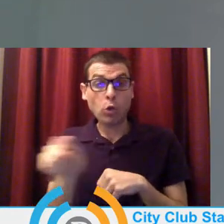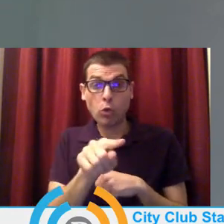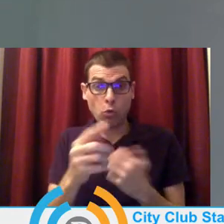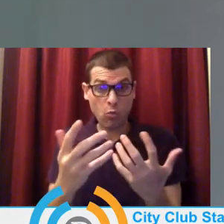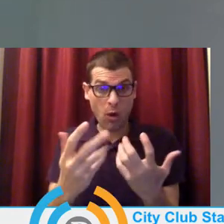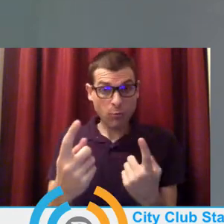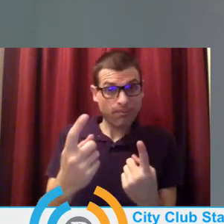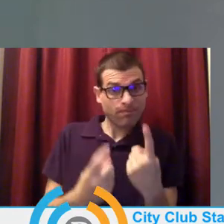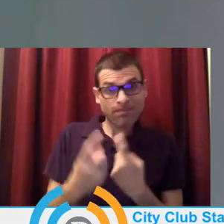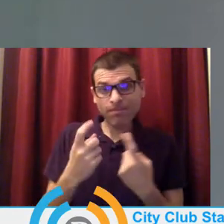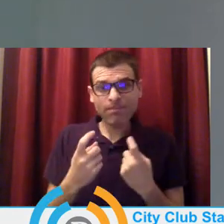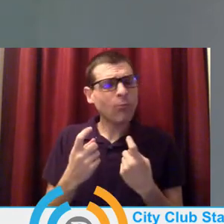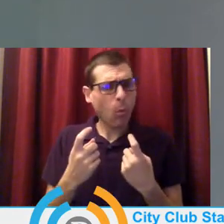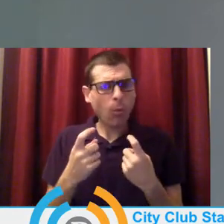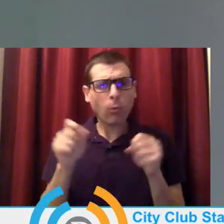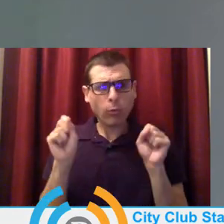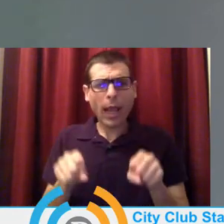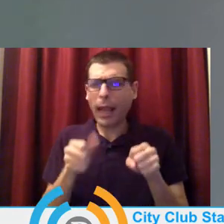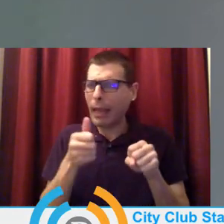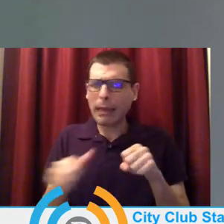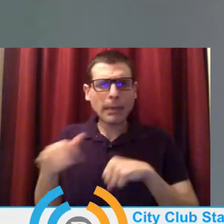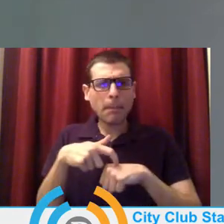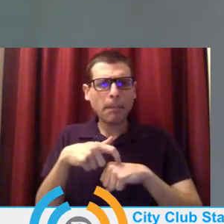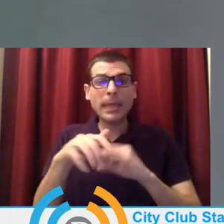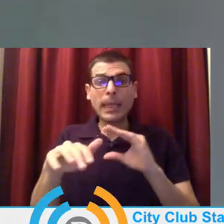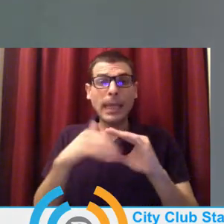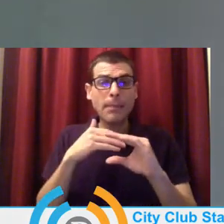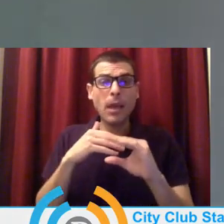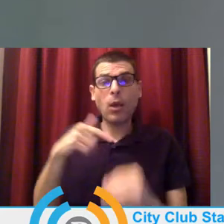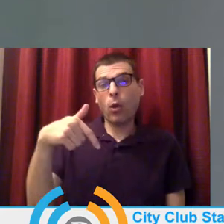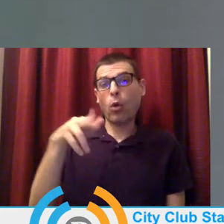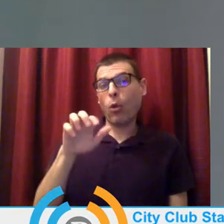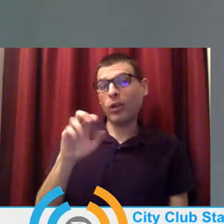today's conversation. Just email us at